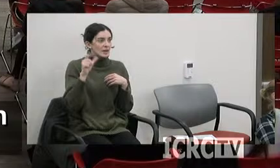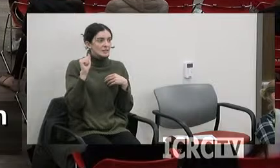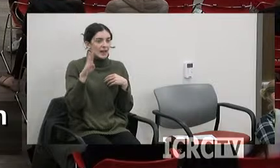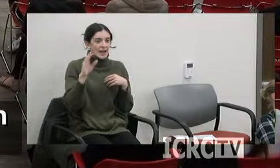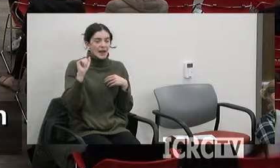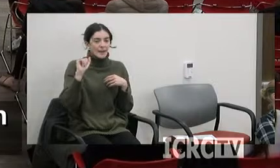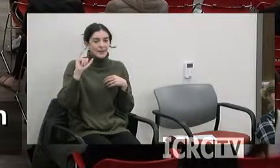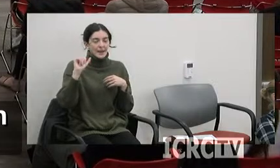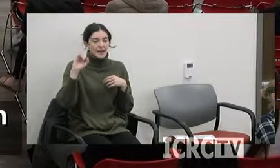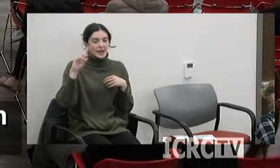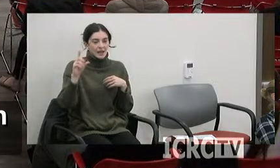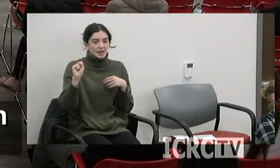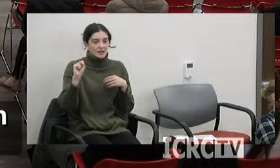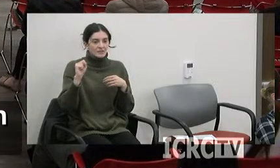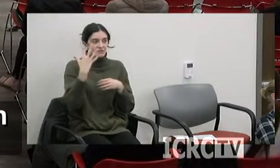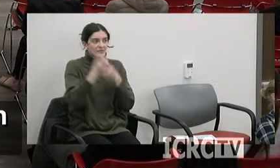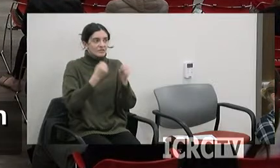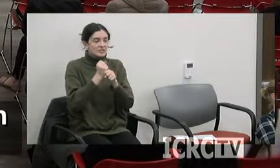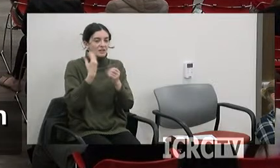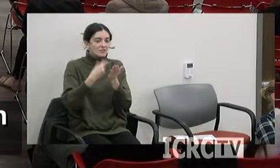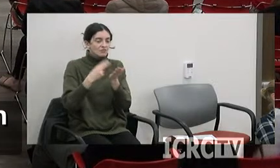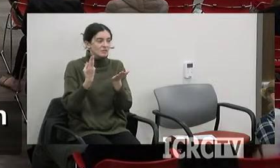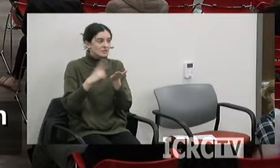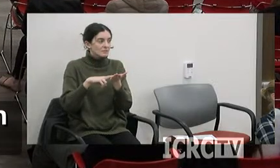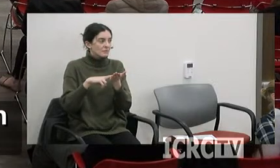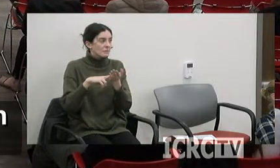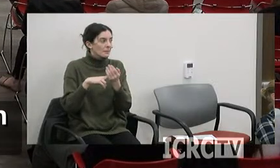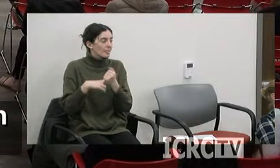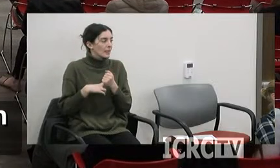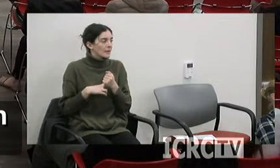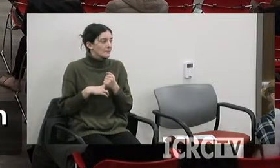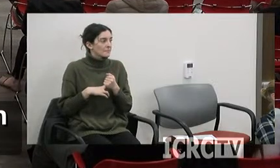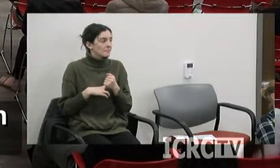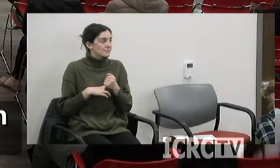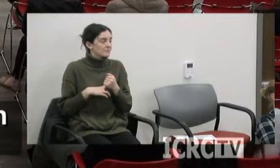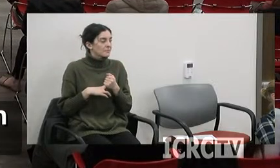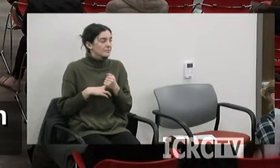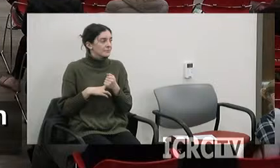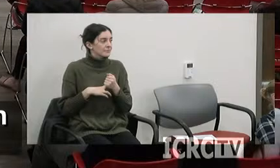5-year contract. So moved.